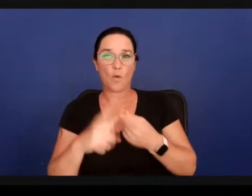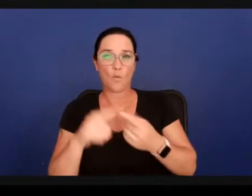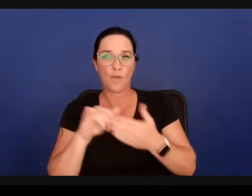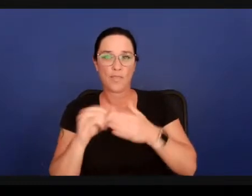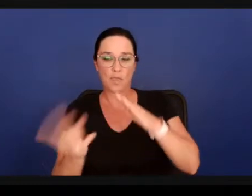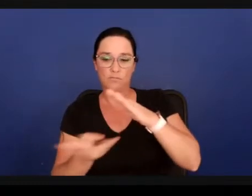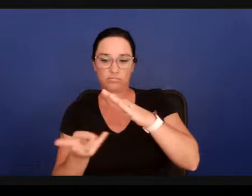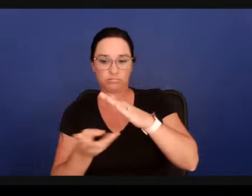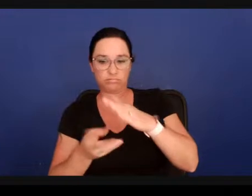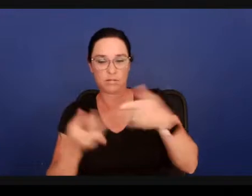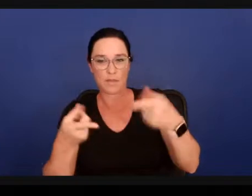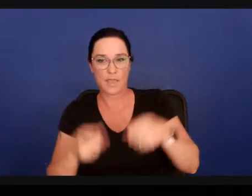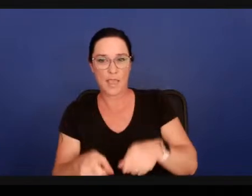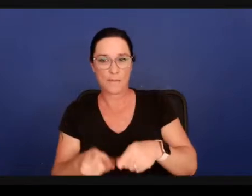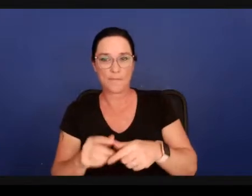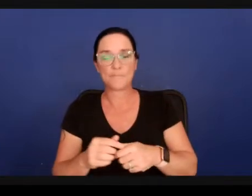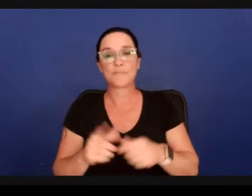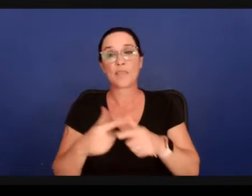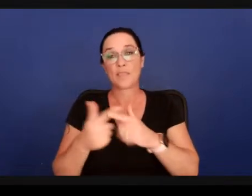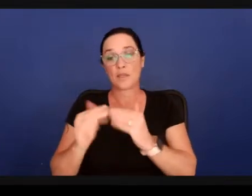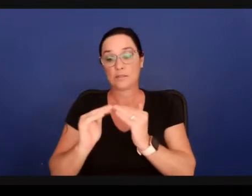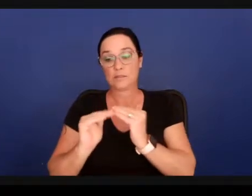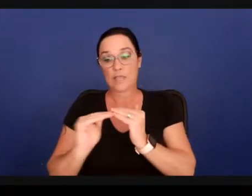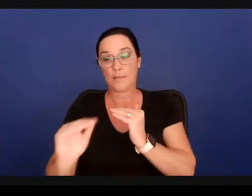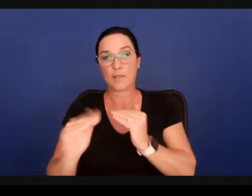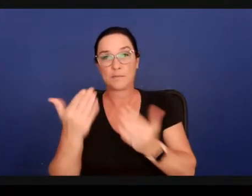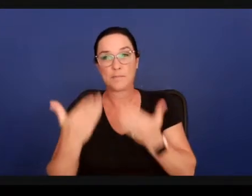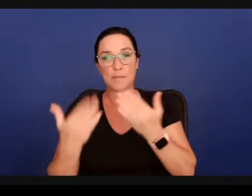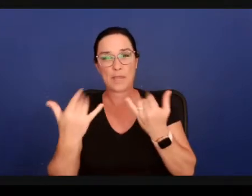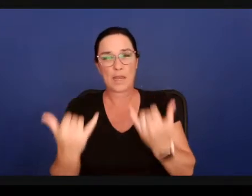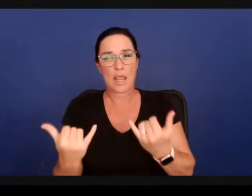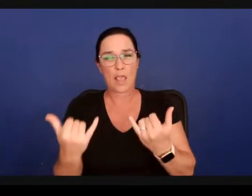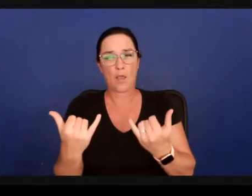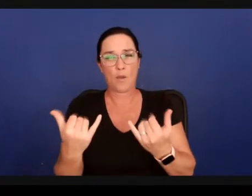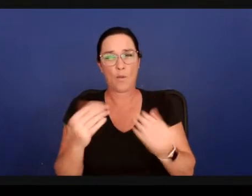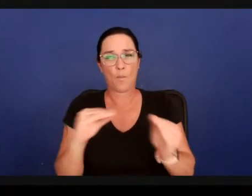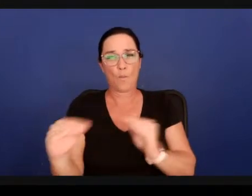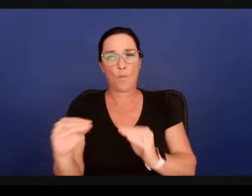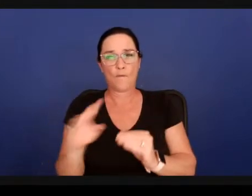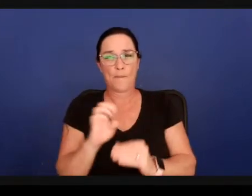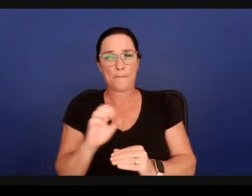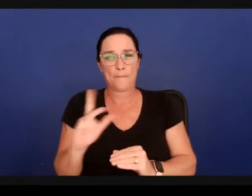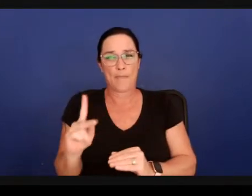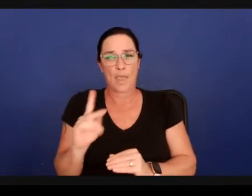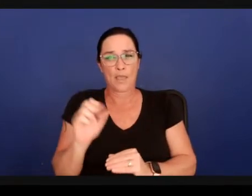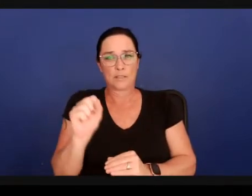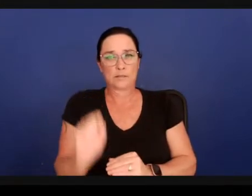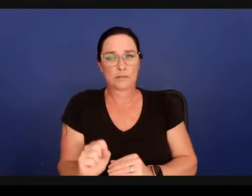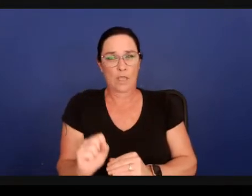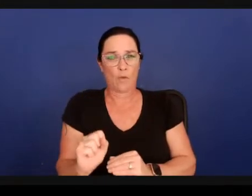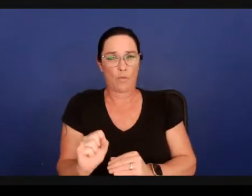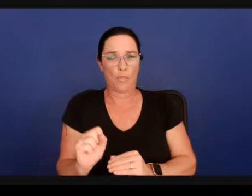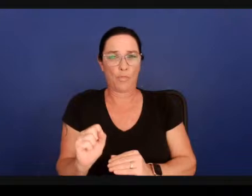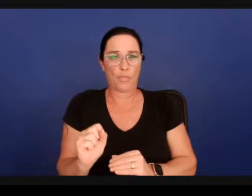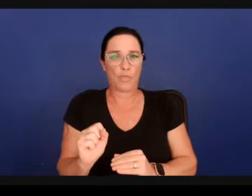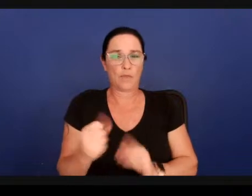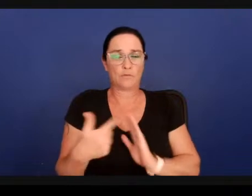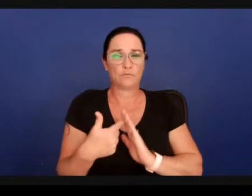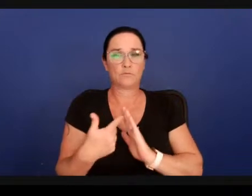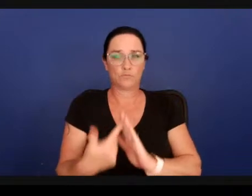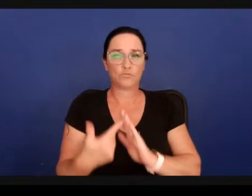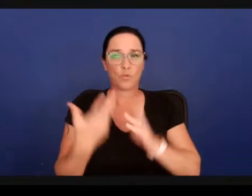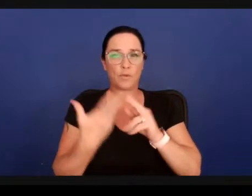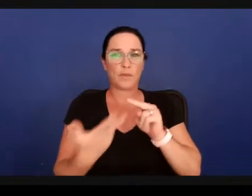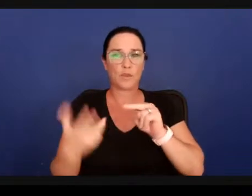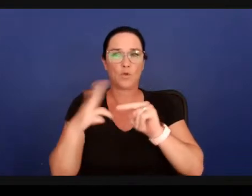rift. Seems to stabilize, and maybe now it's maybe moving back down to the south again, right? Showing once again increase